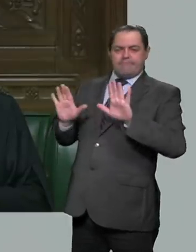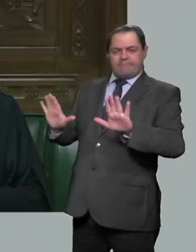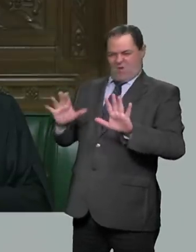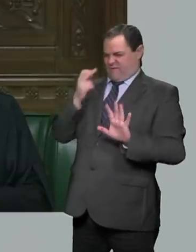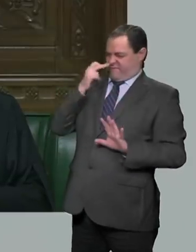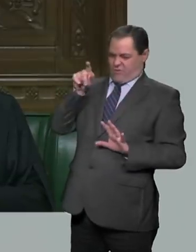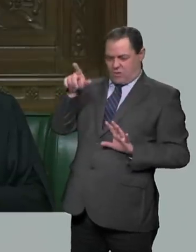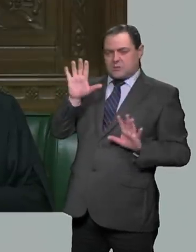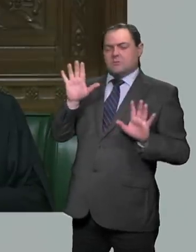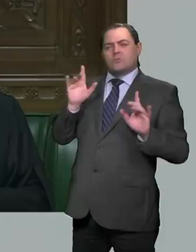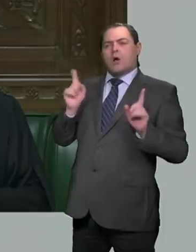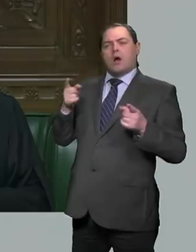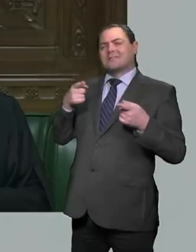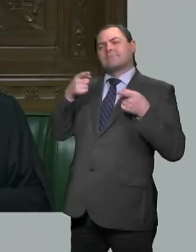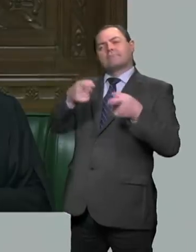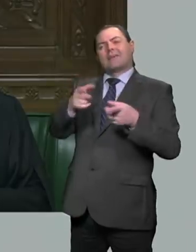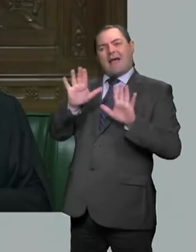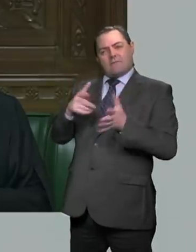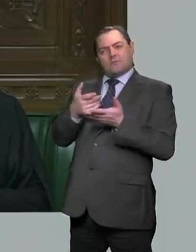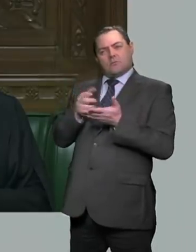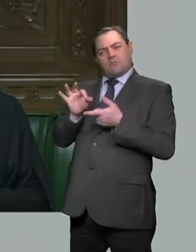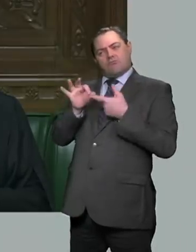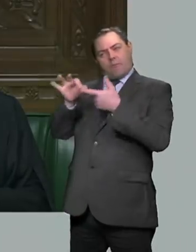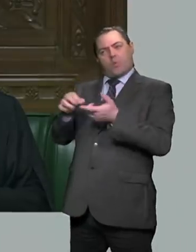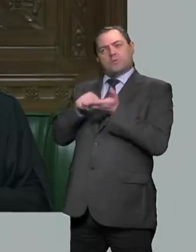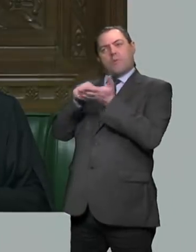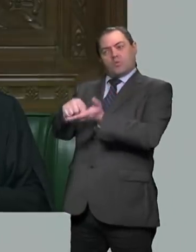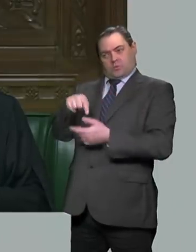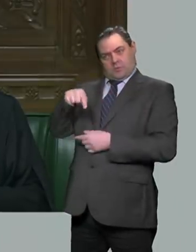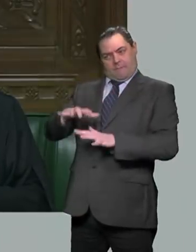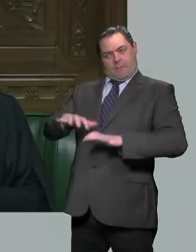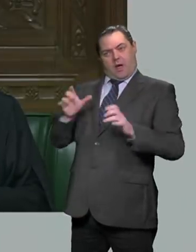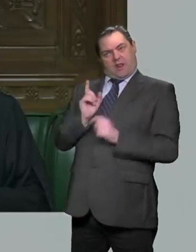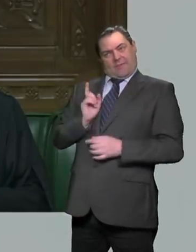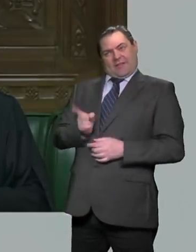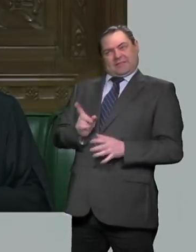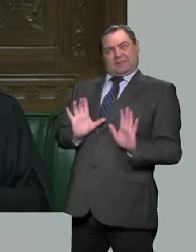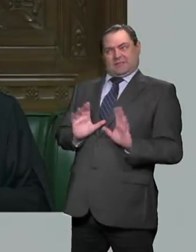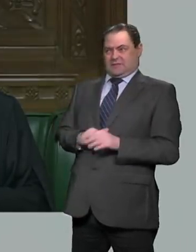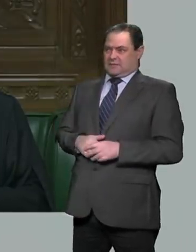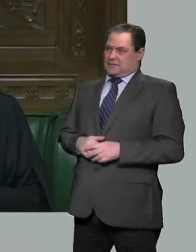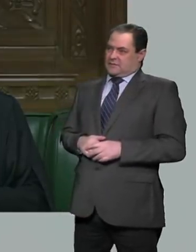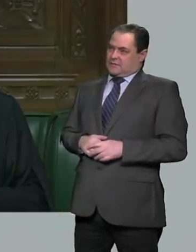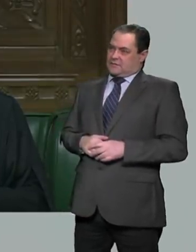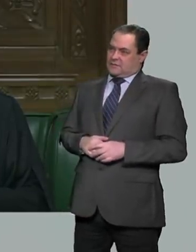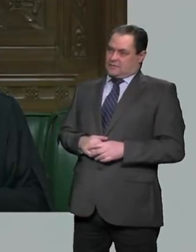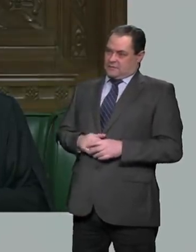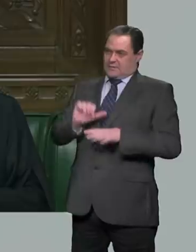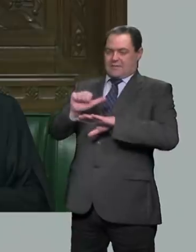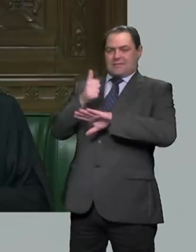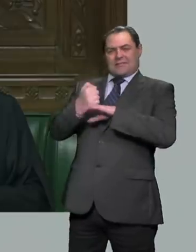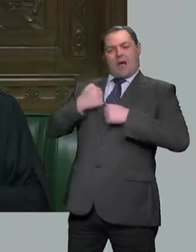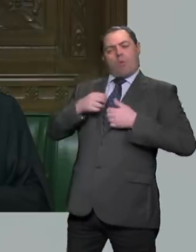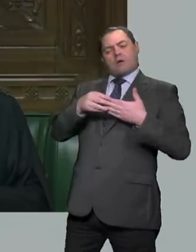House. That is the long-standing practice of the House, as set out in Erskine